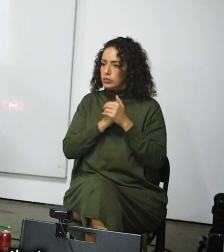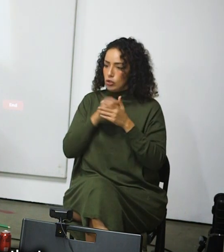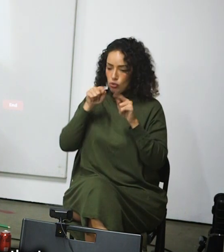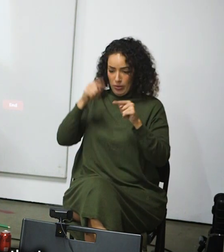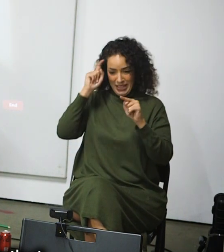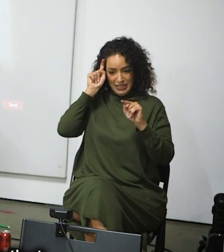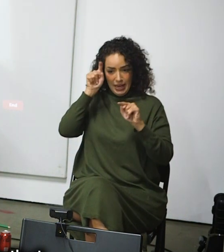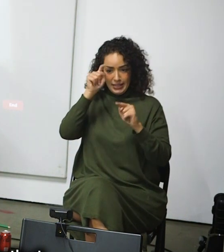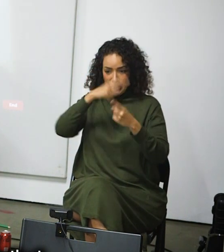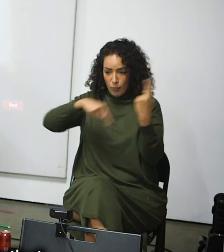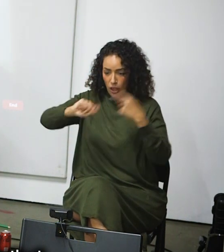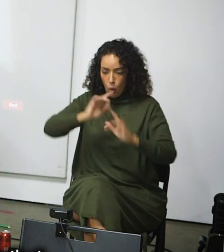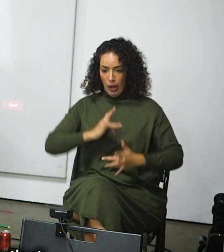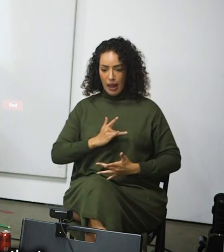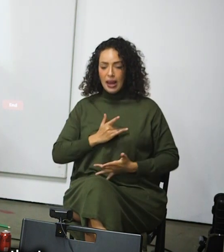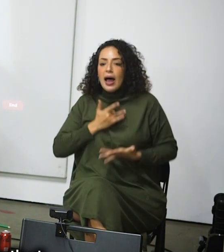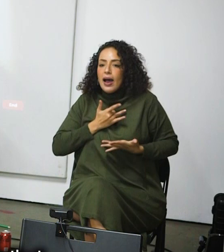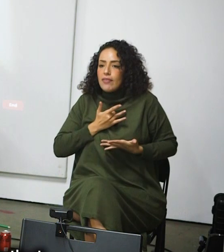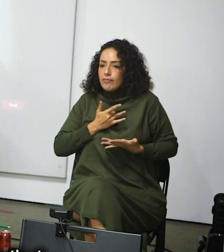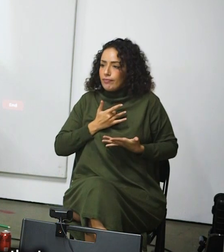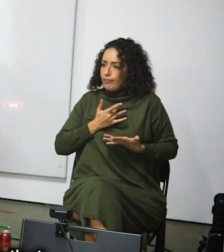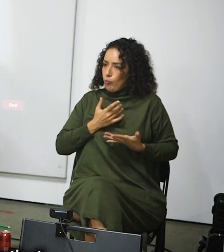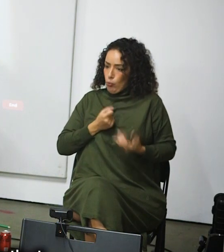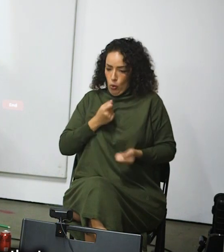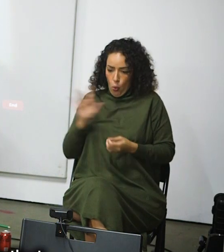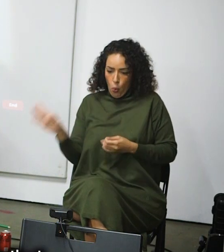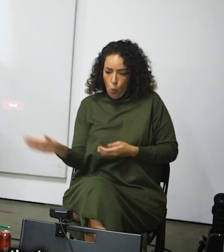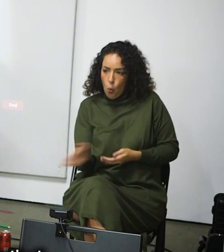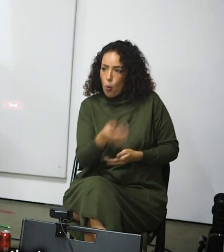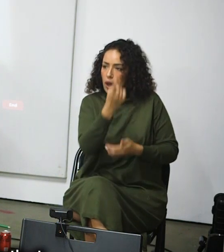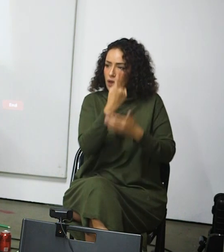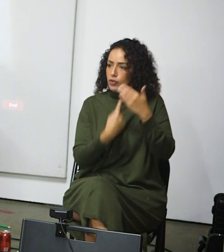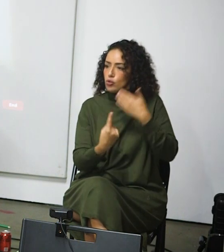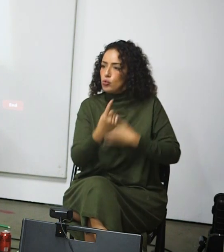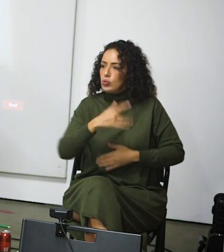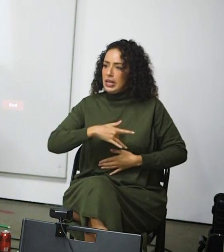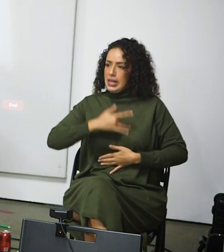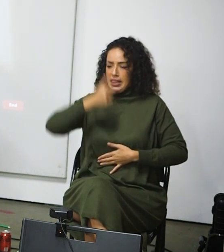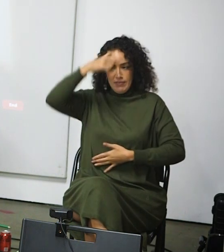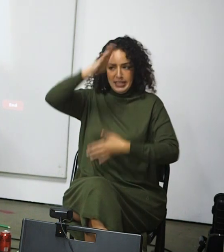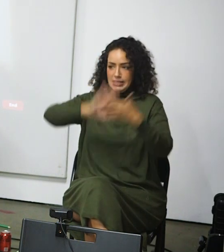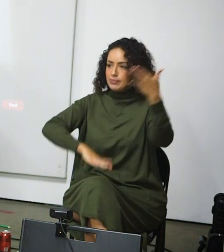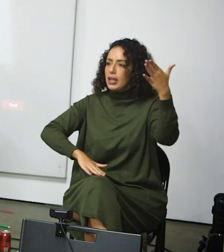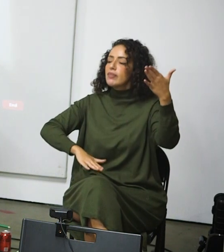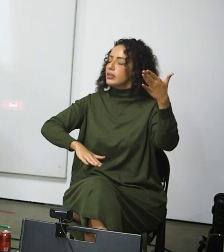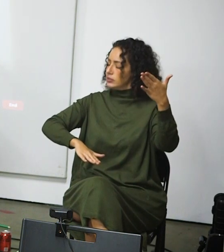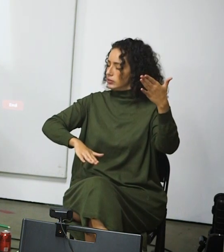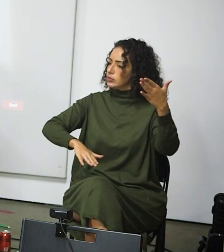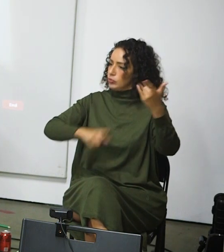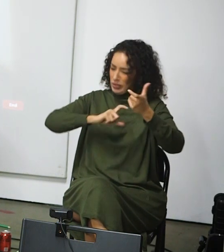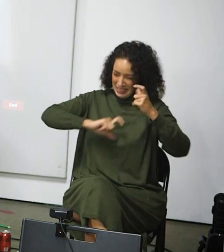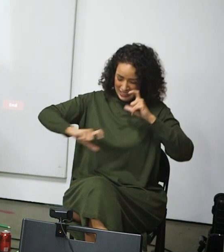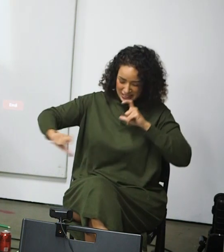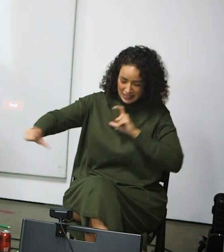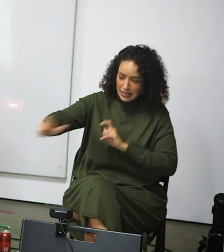all living is kind of still designed by him, or we're still living